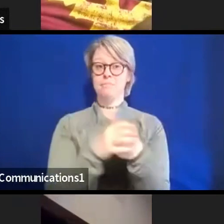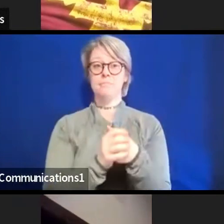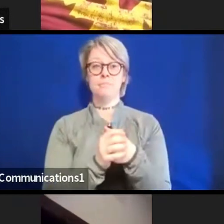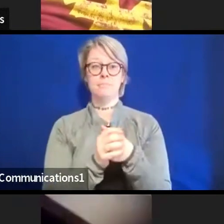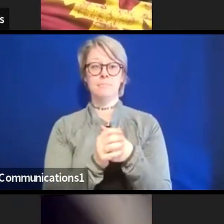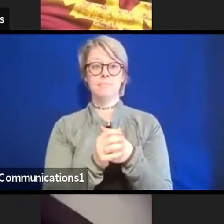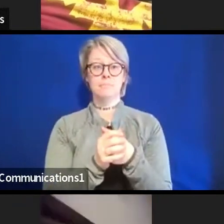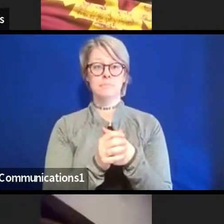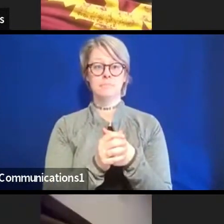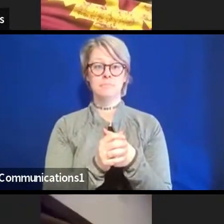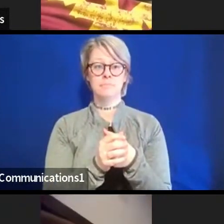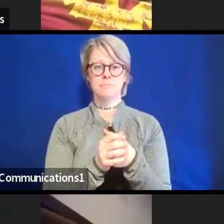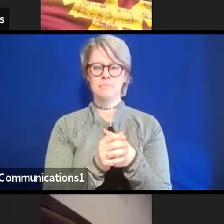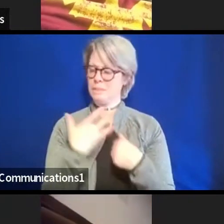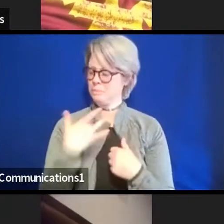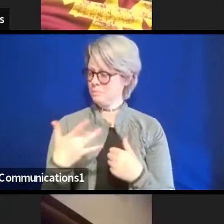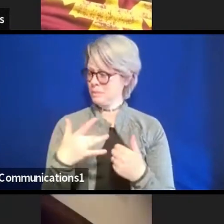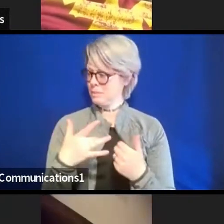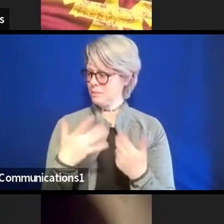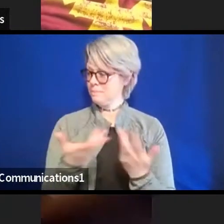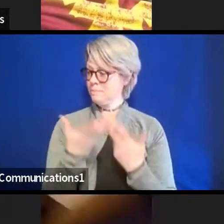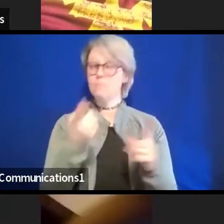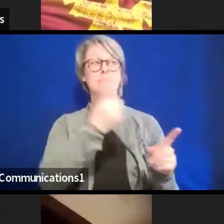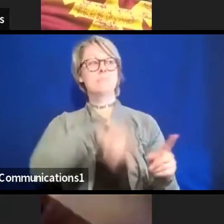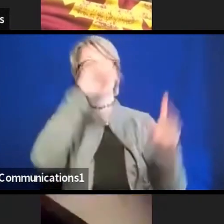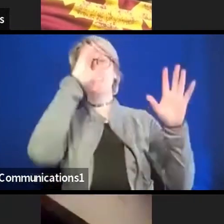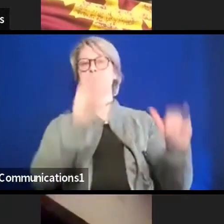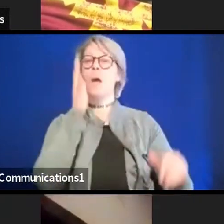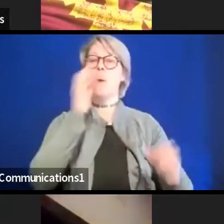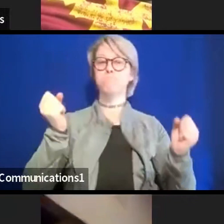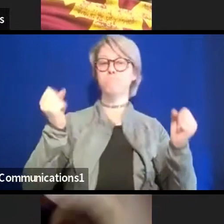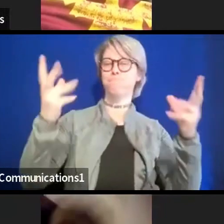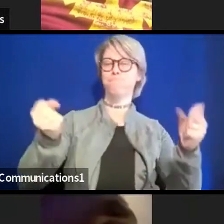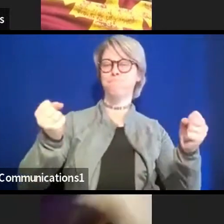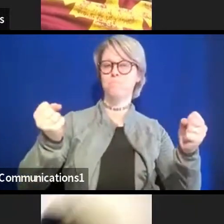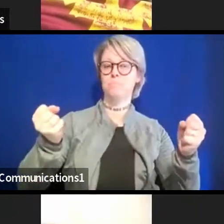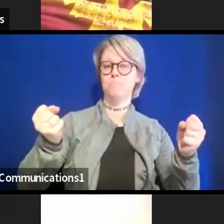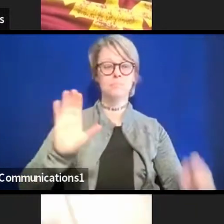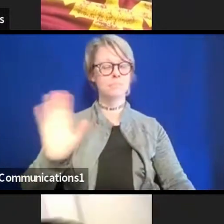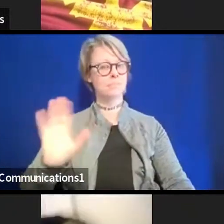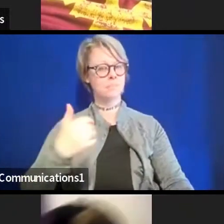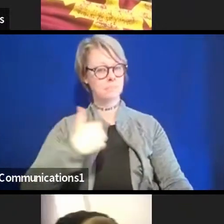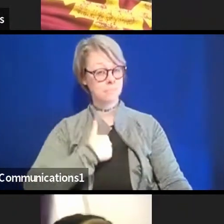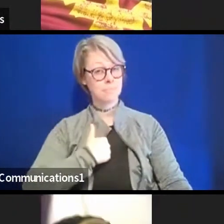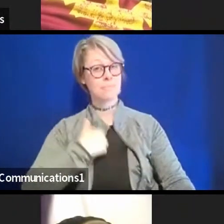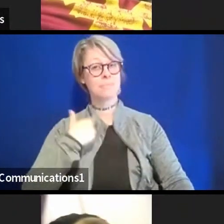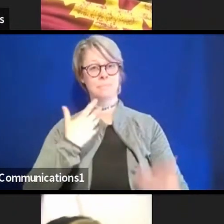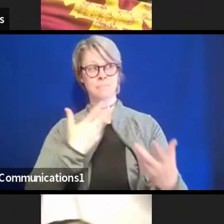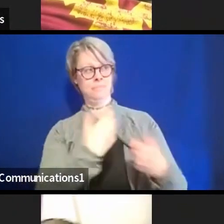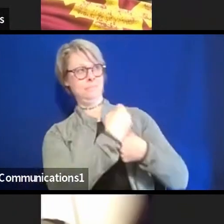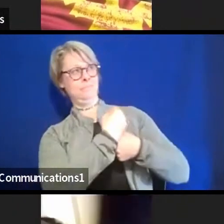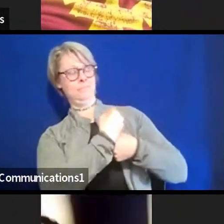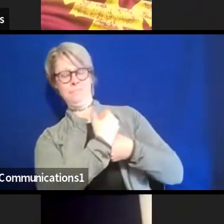it's, how would you say, they expect me to know sign language, and I've been specifically yelled at